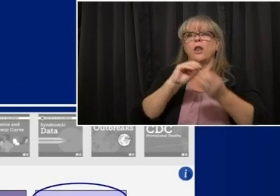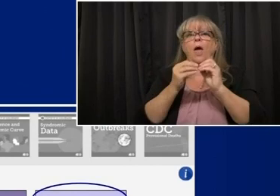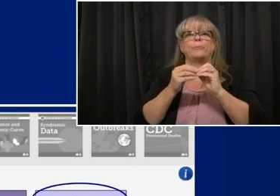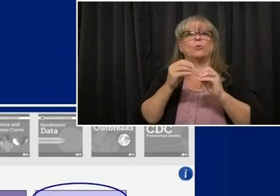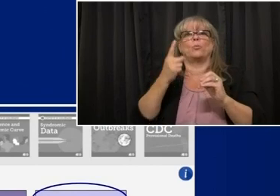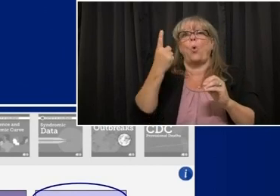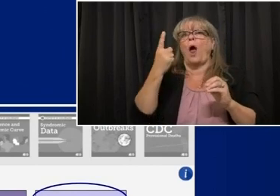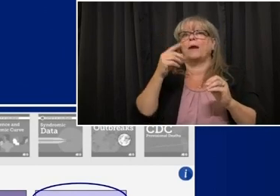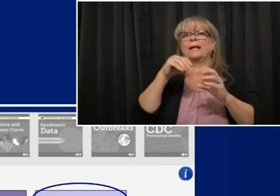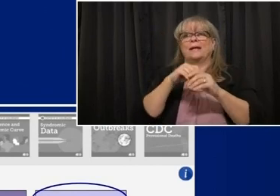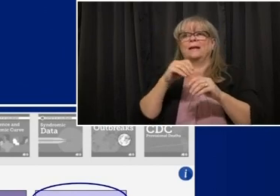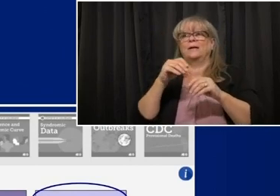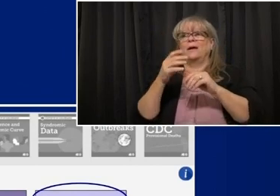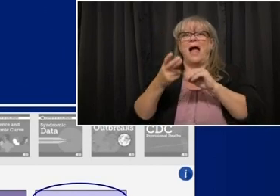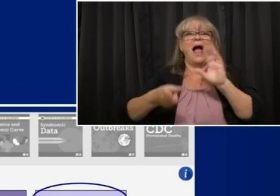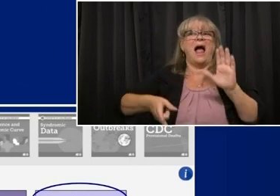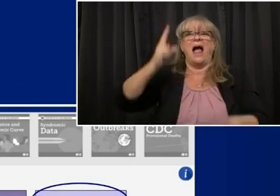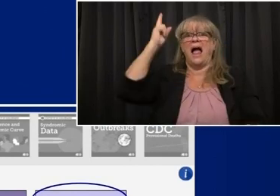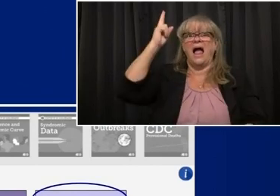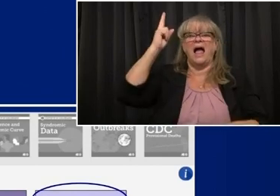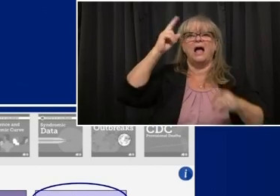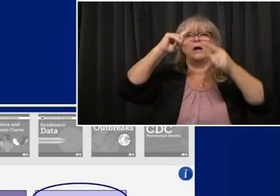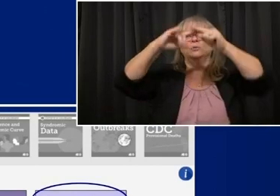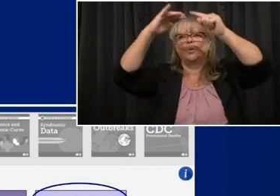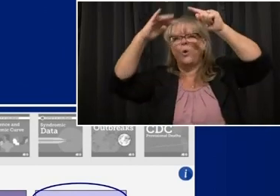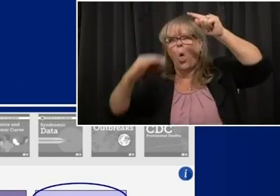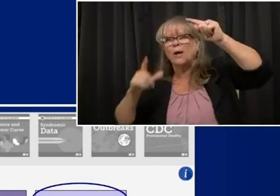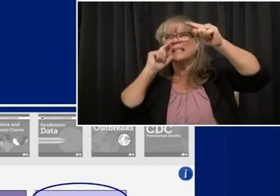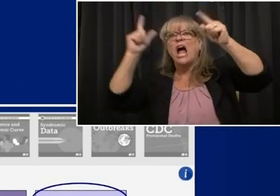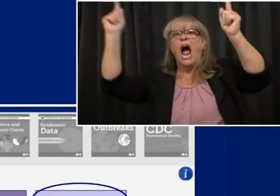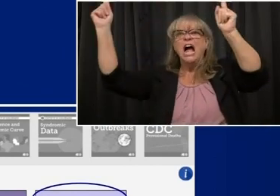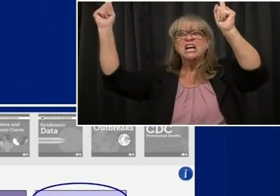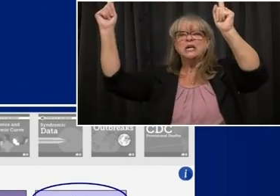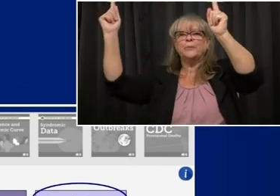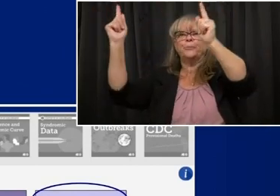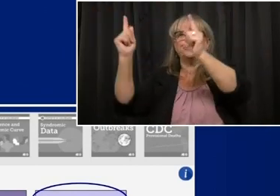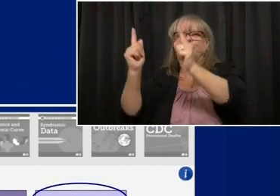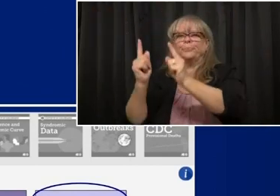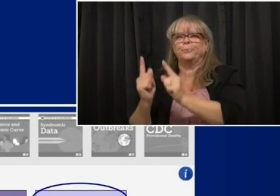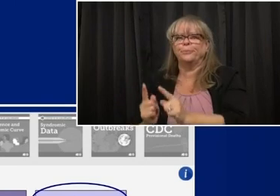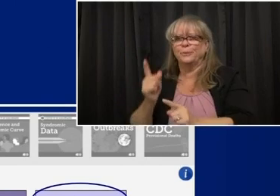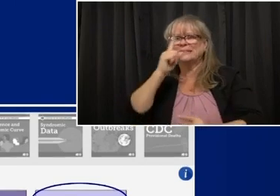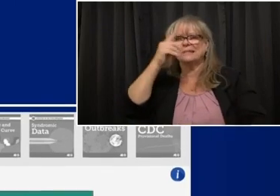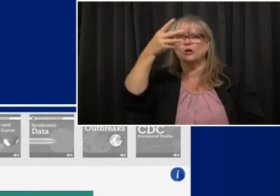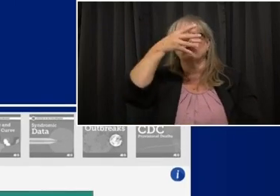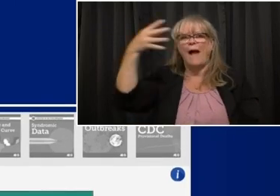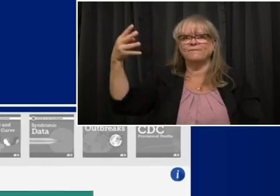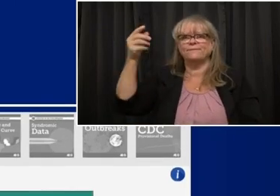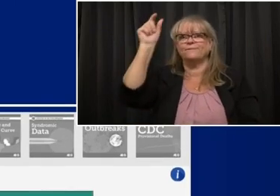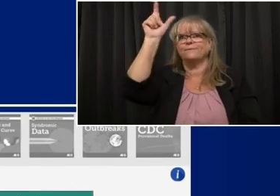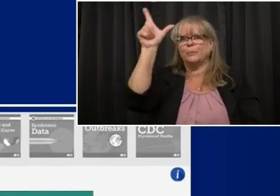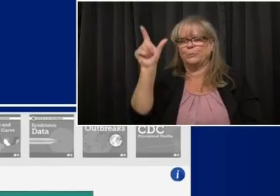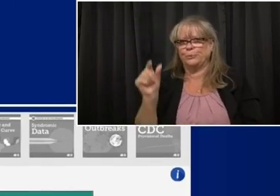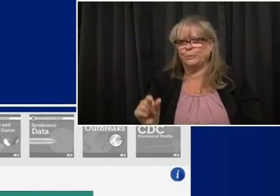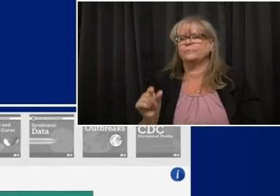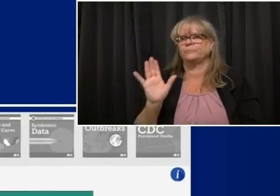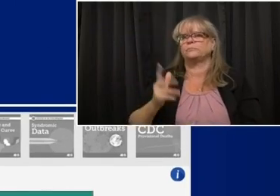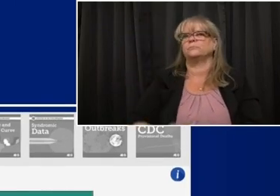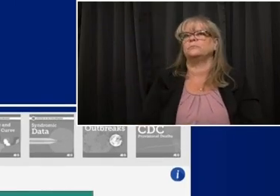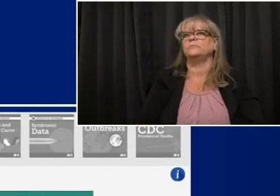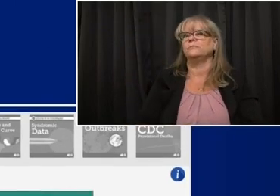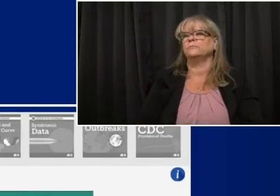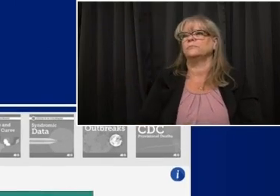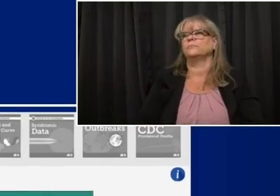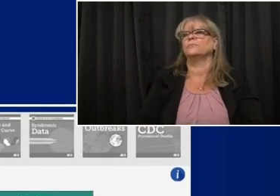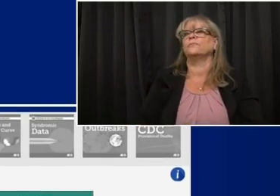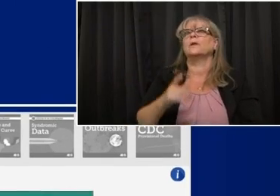deaths that have occurred in those counties, both by counts or by rates of disease. Next slide. Next, we're